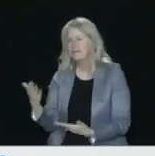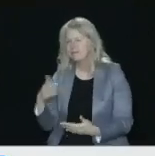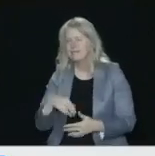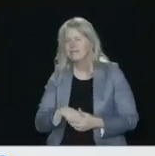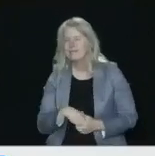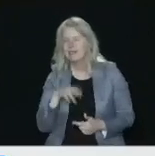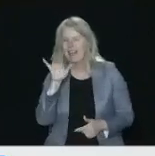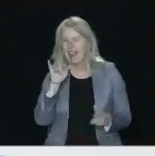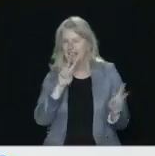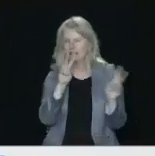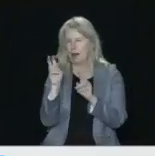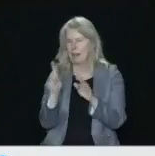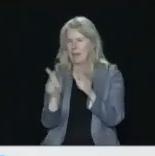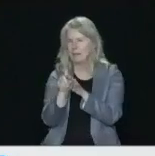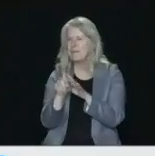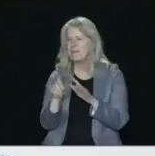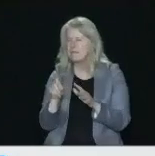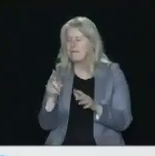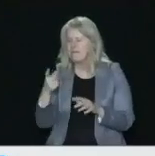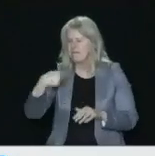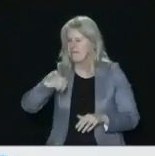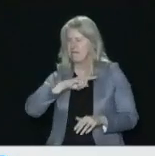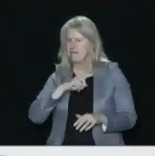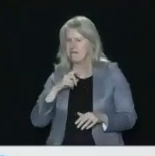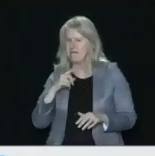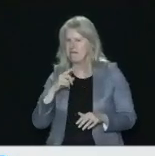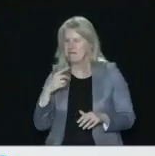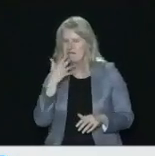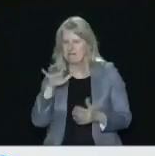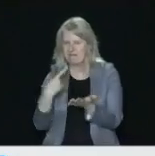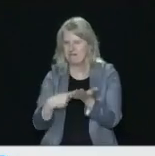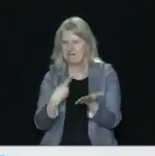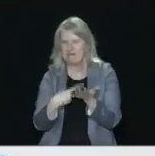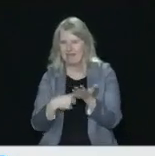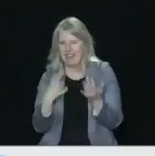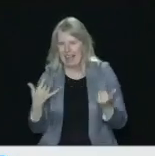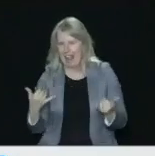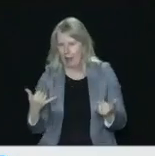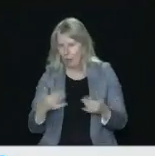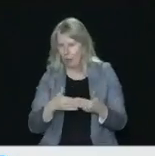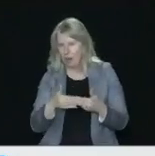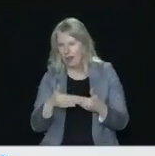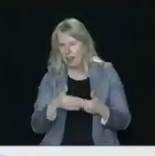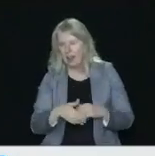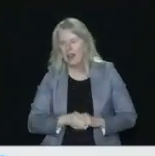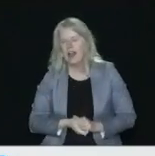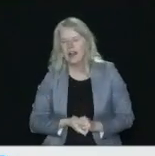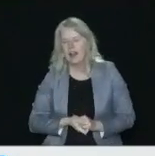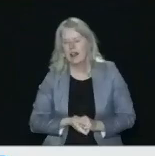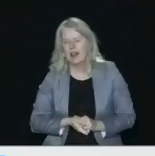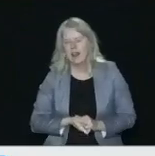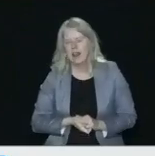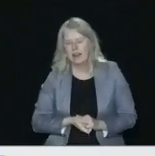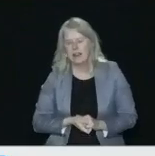No, I don't think it's such a complex issue. I think it's a good personal protection practice.